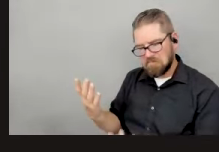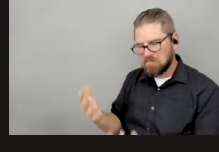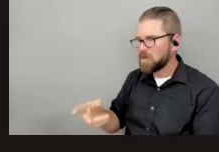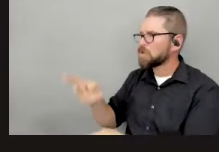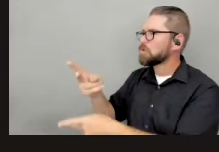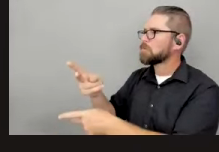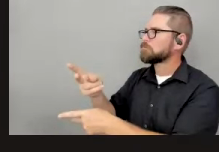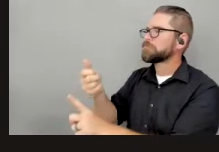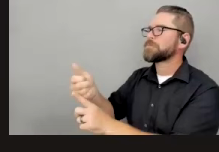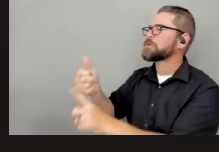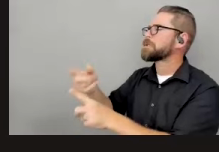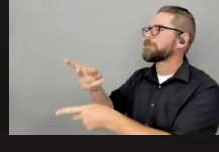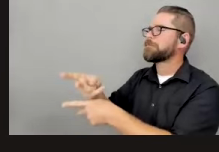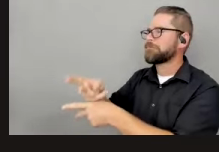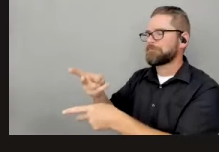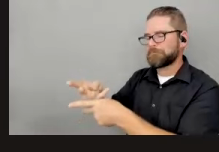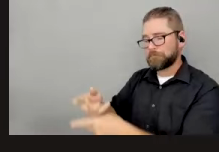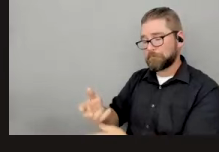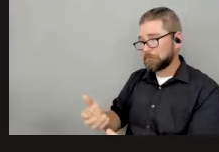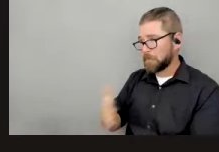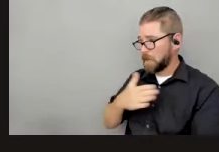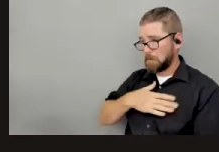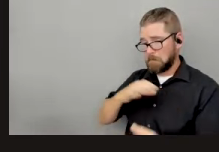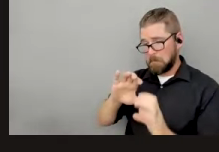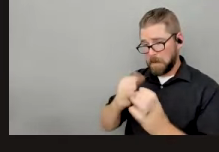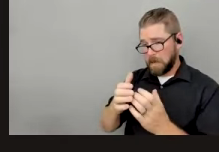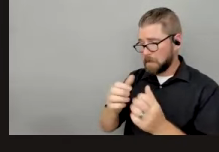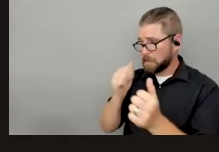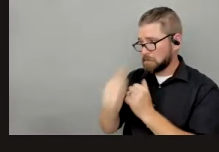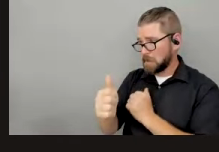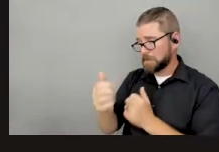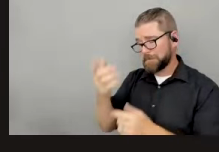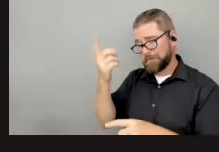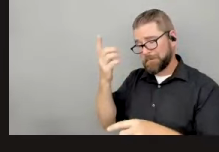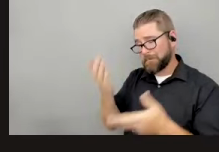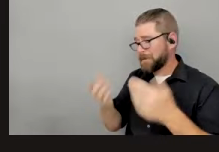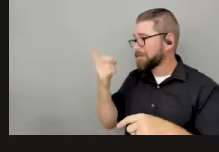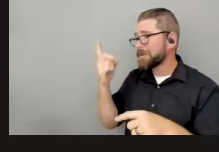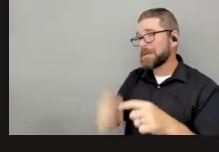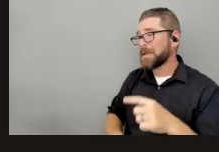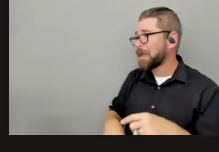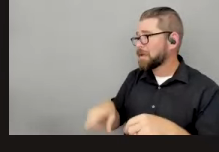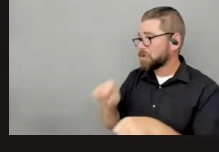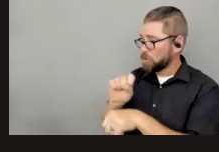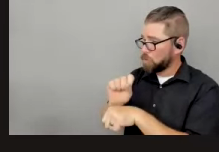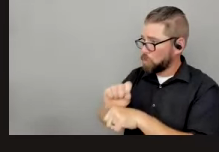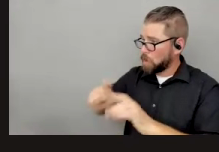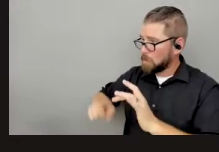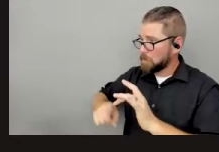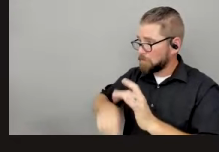able to pass the class if you miss any more work. Is this Title IX or a Title IX issue, and what would you